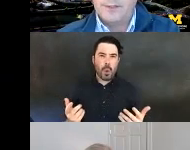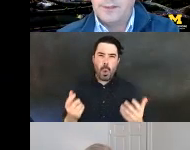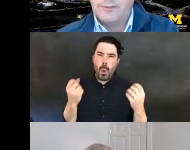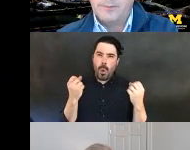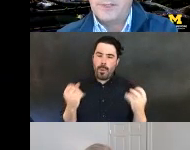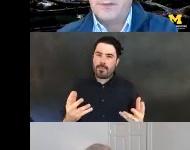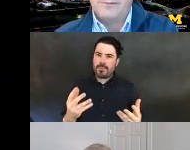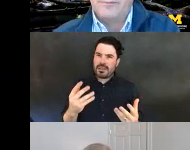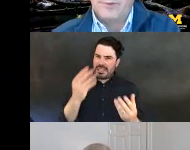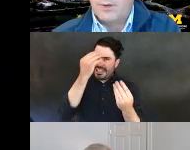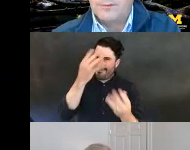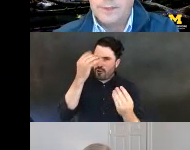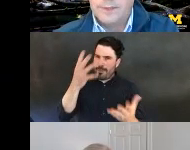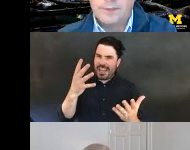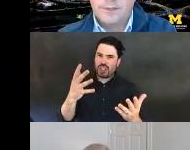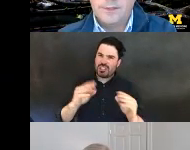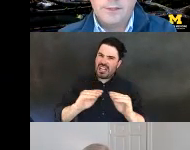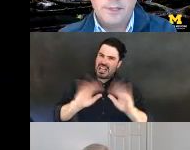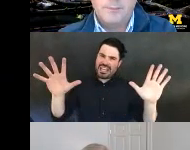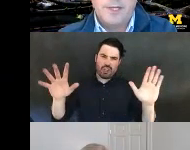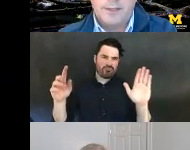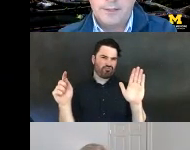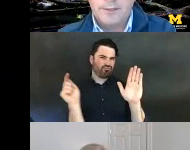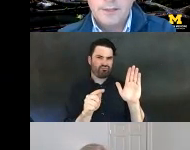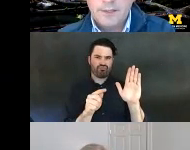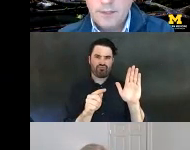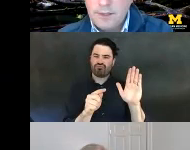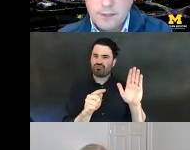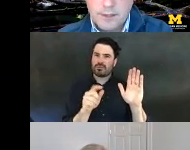transparent information there for all of us to continue to keep an eye